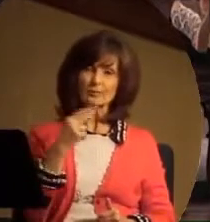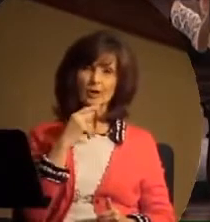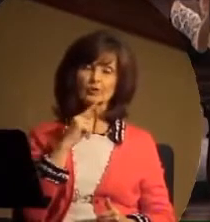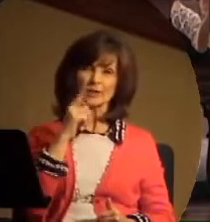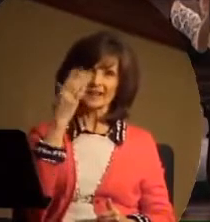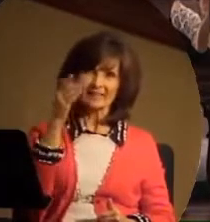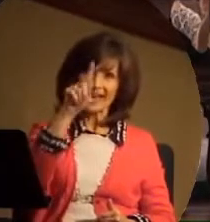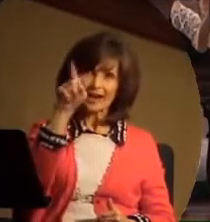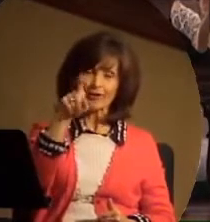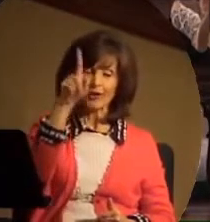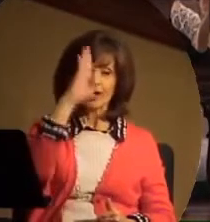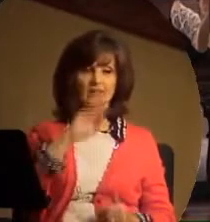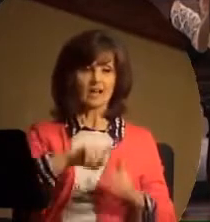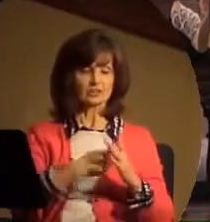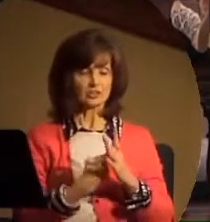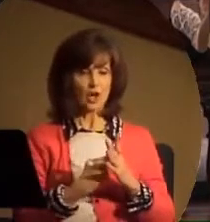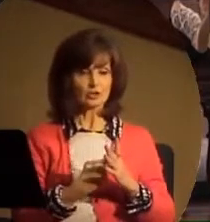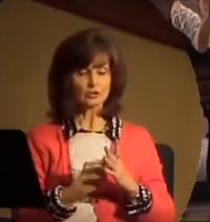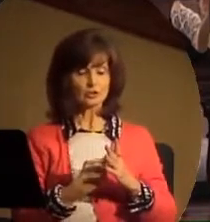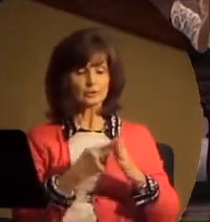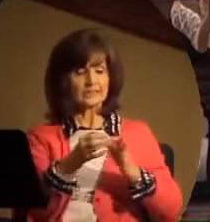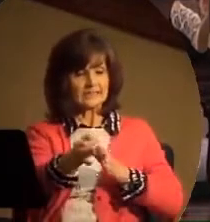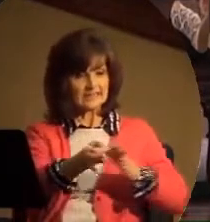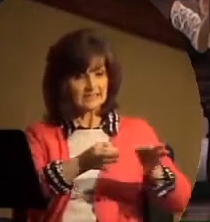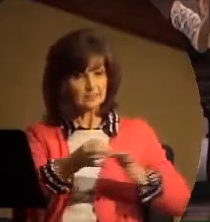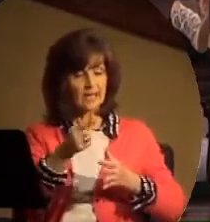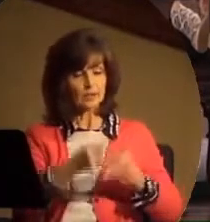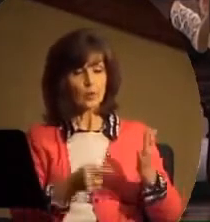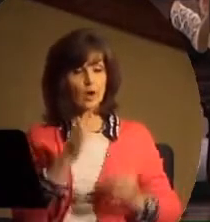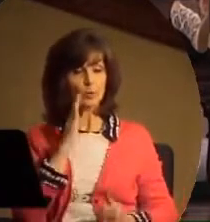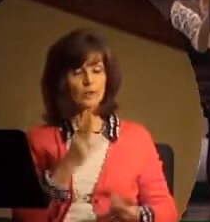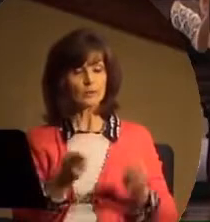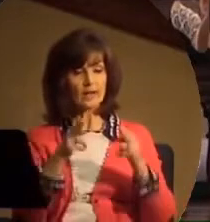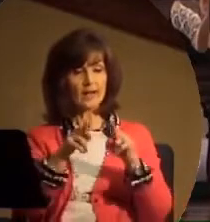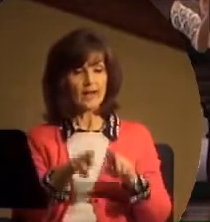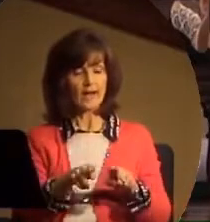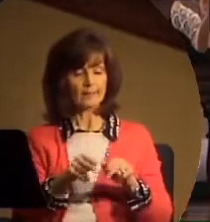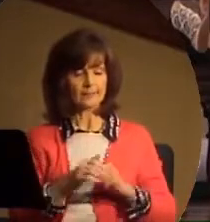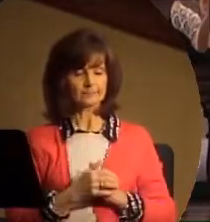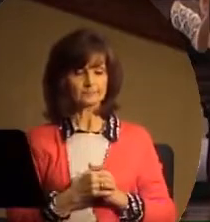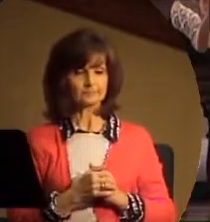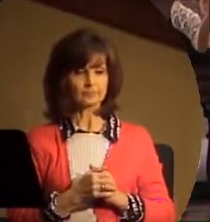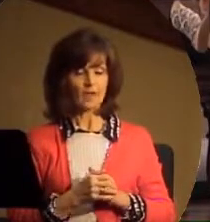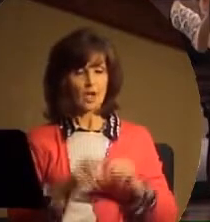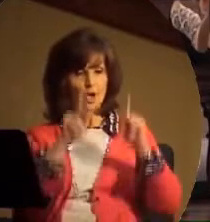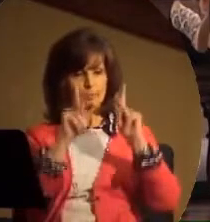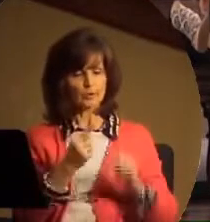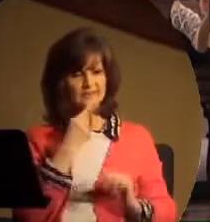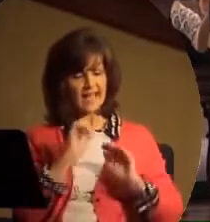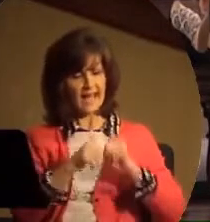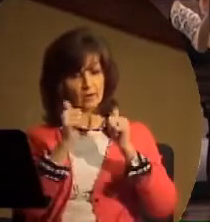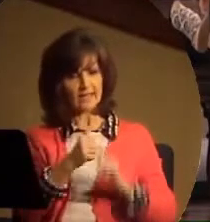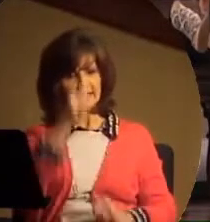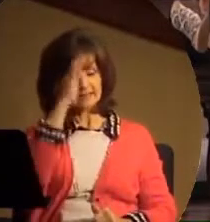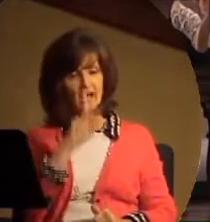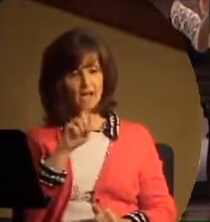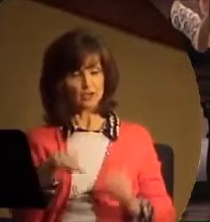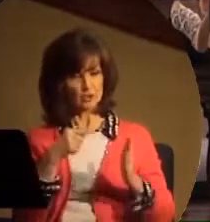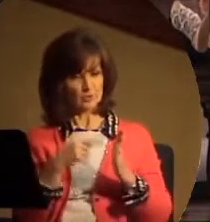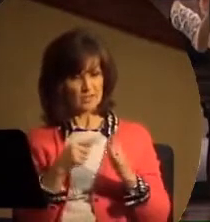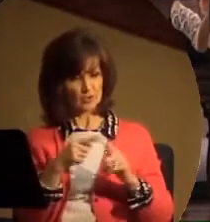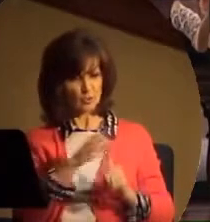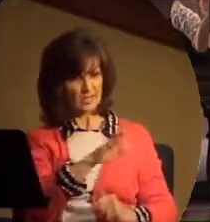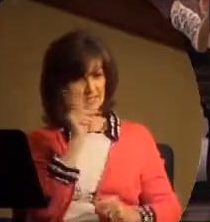really there? And God begins to lay out what is about to happen. And by the way, somebody said, how in the world could God do this to his